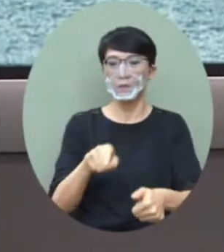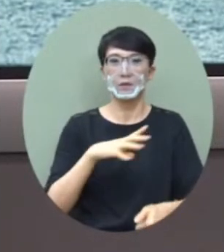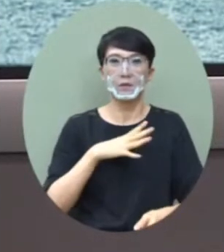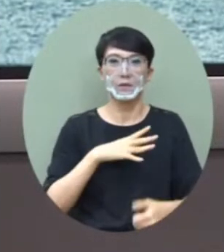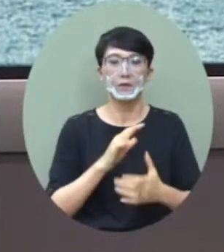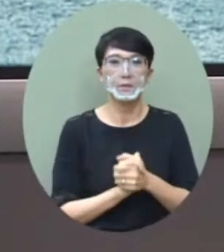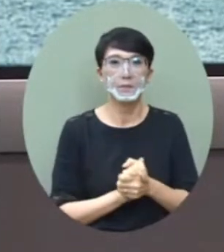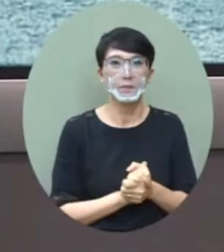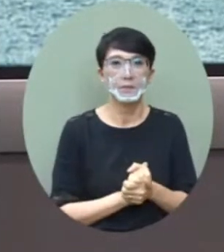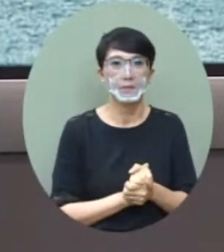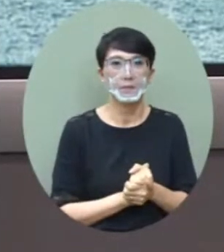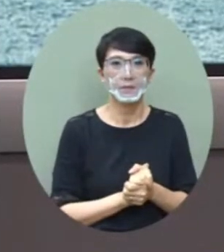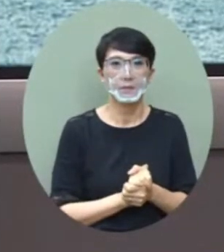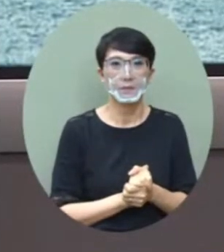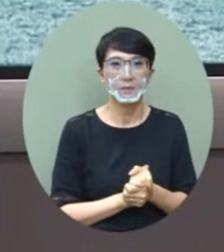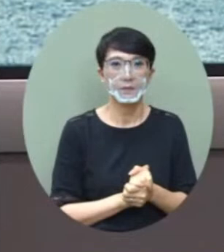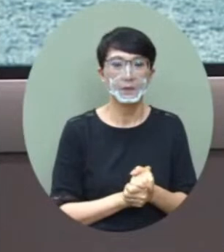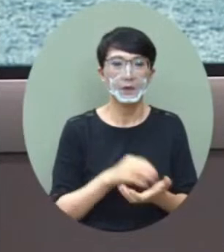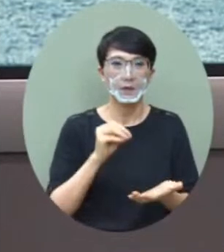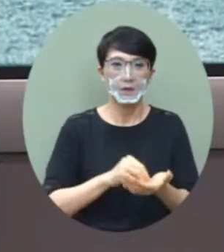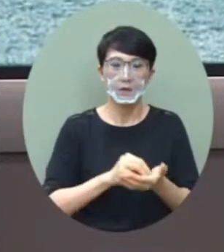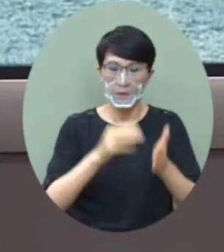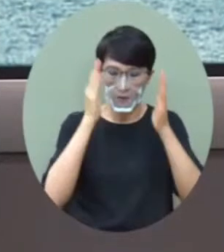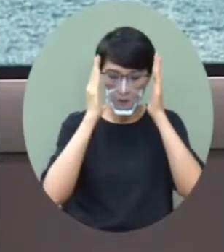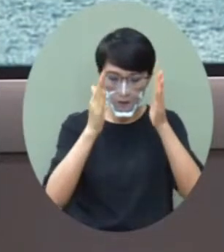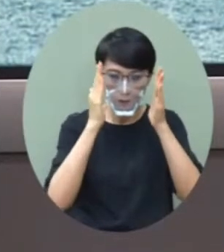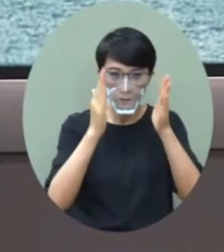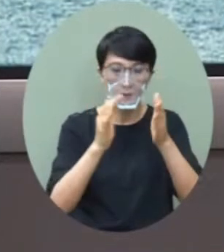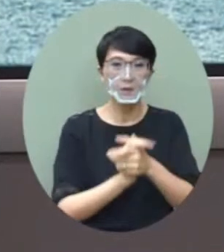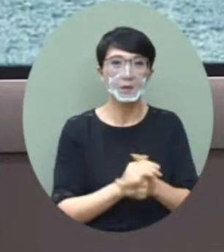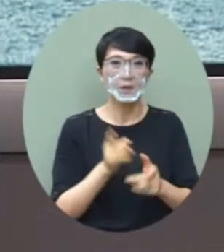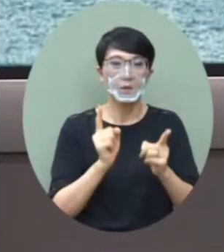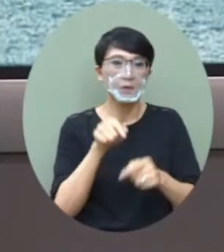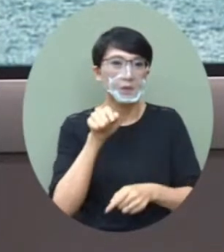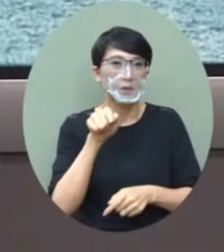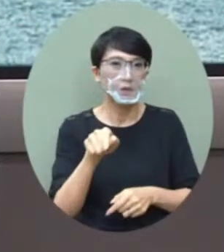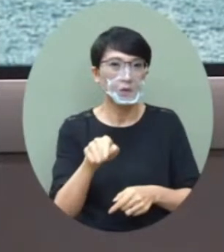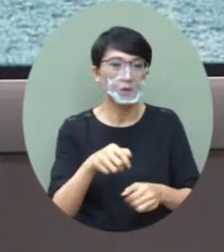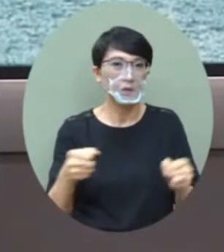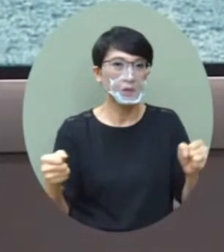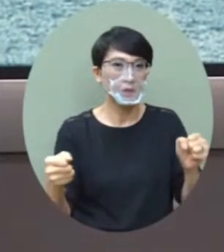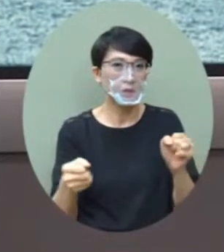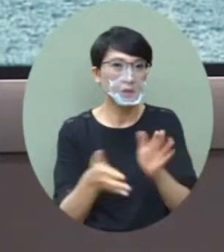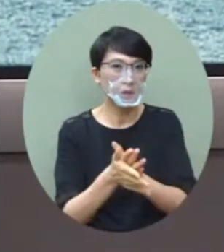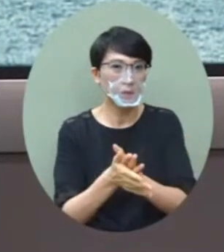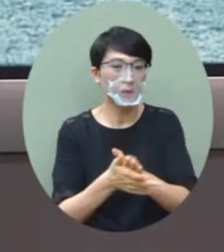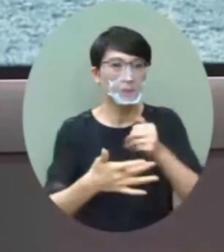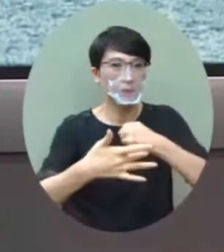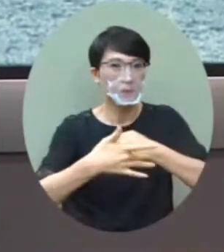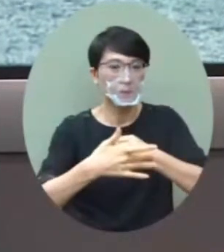isolated, and we can closely monitor their situation. Of course, we will